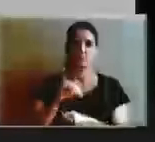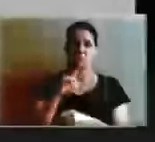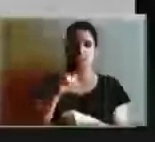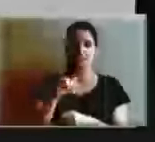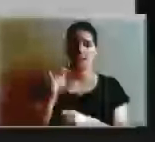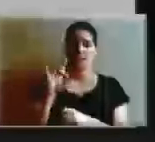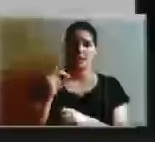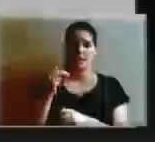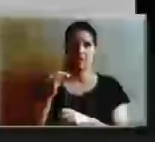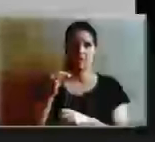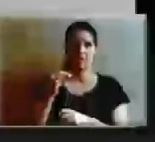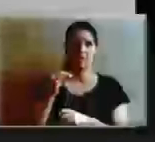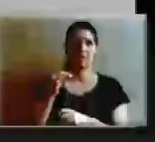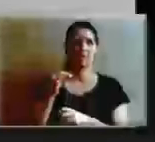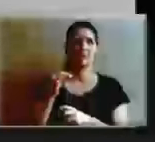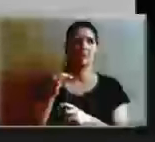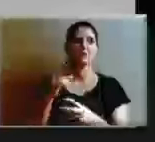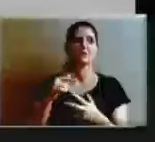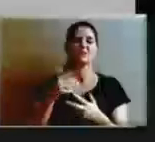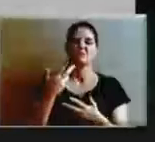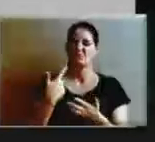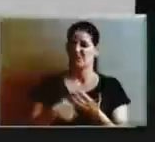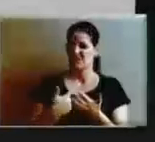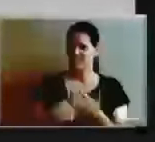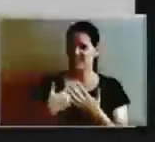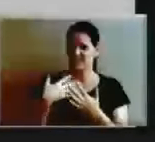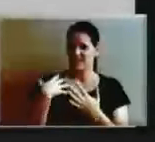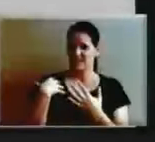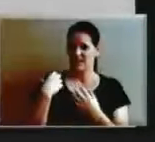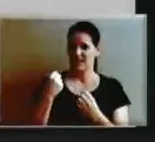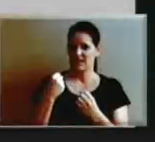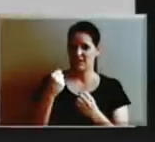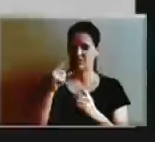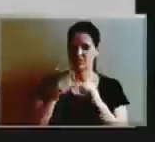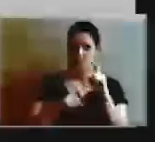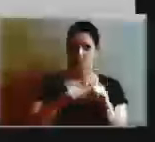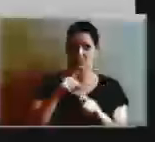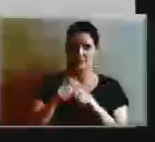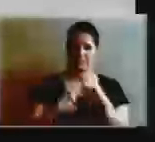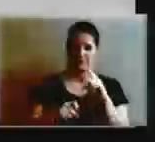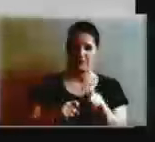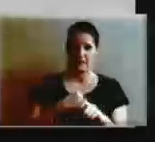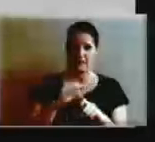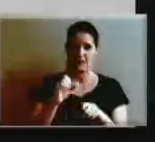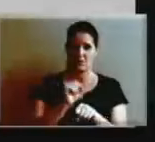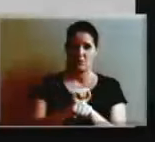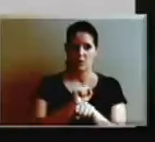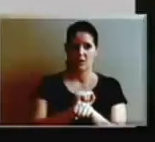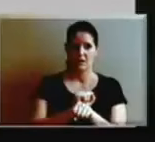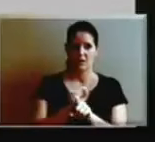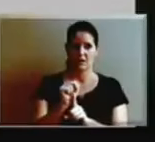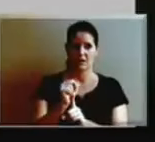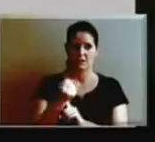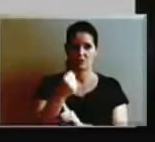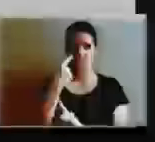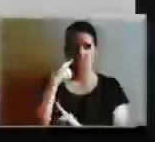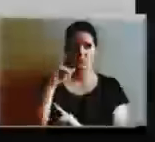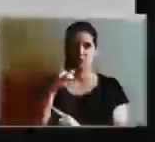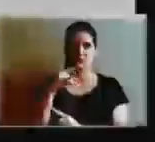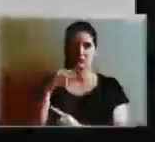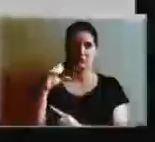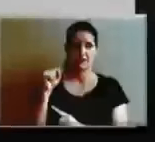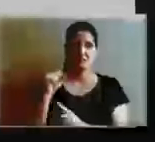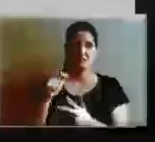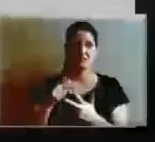that we talked about the important TEL survey data and the information that gives us about working conditions in the Jefferson County Public School System. On